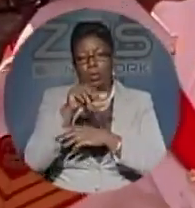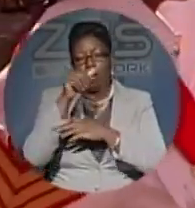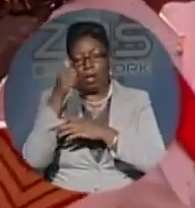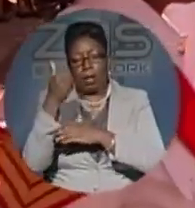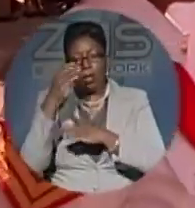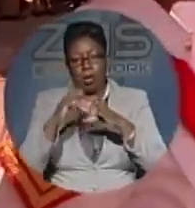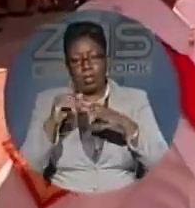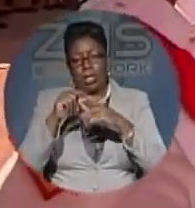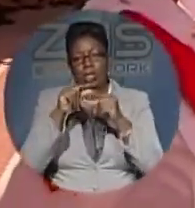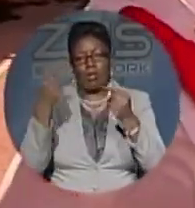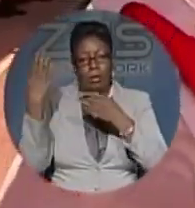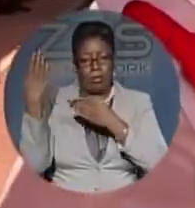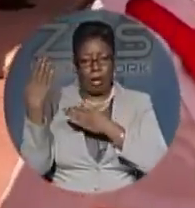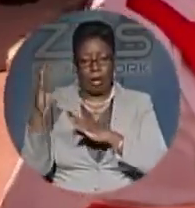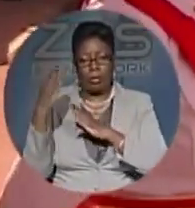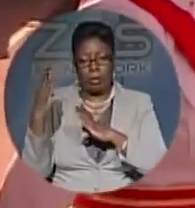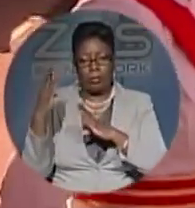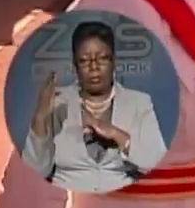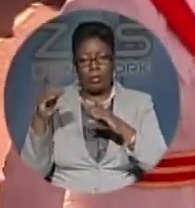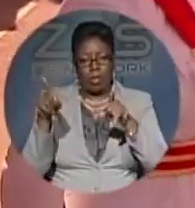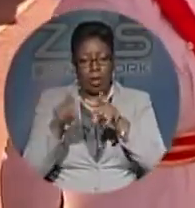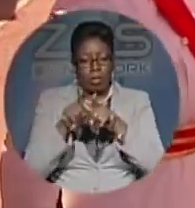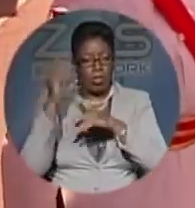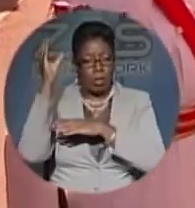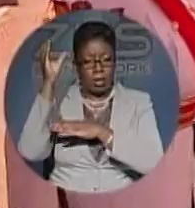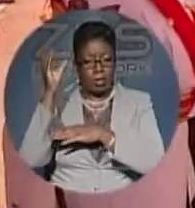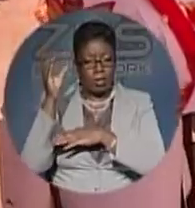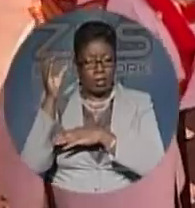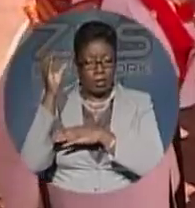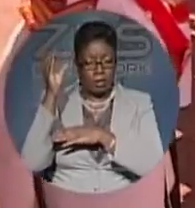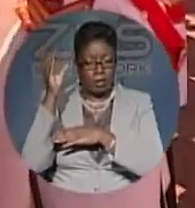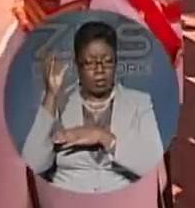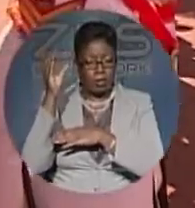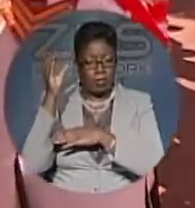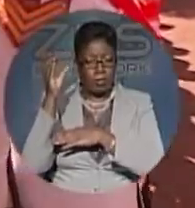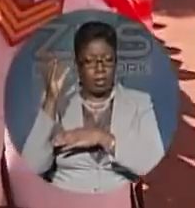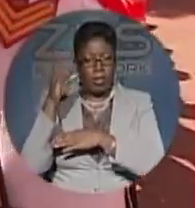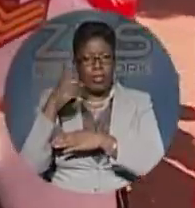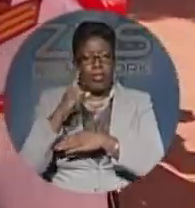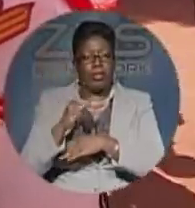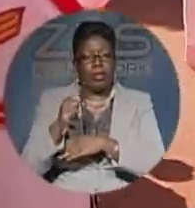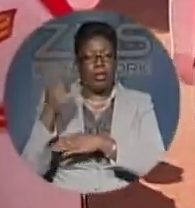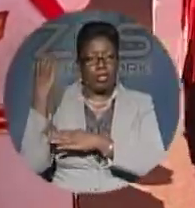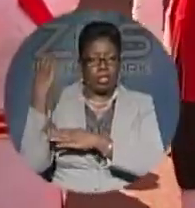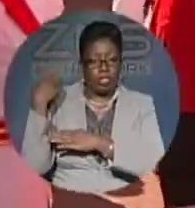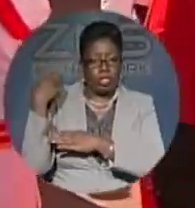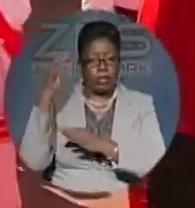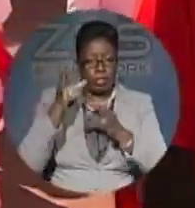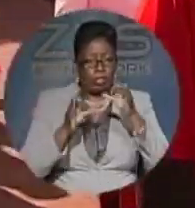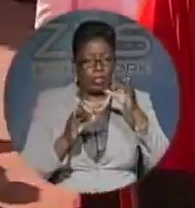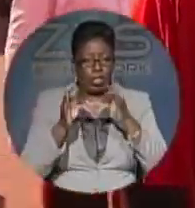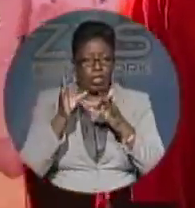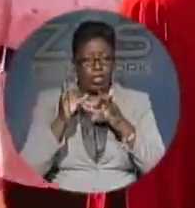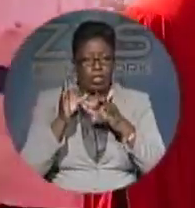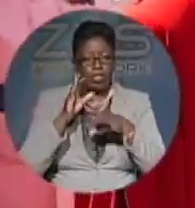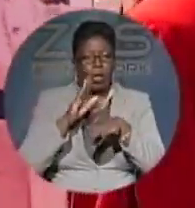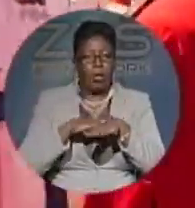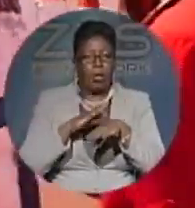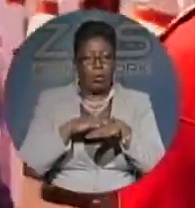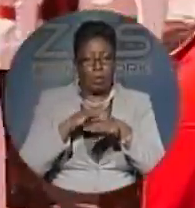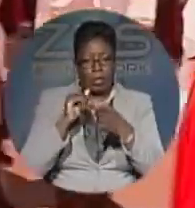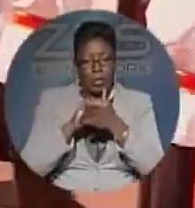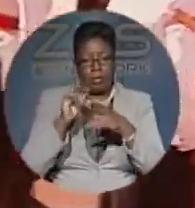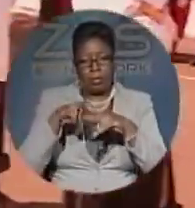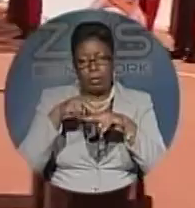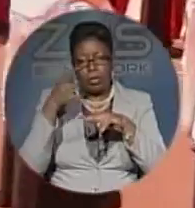case management rules are also being considered and will be formalized soon. However, the Chief Justice cautioned that while delays may be reduced,